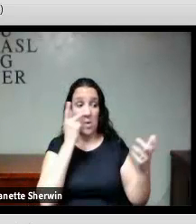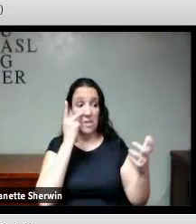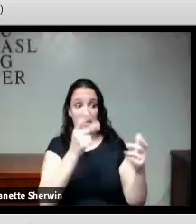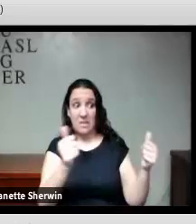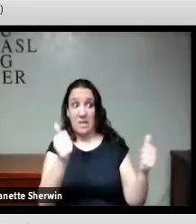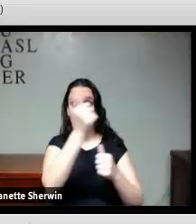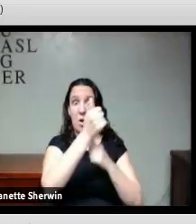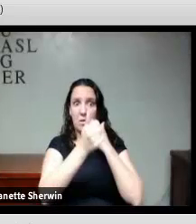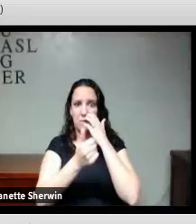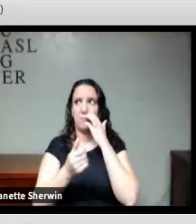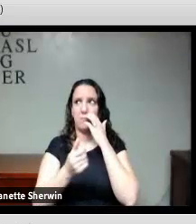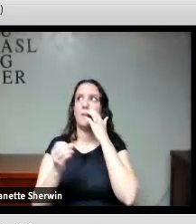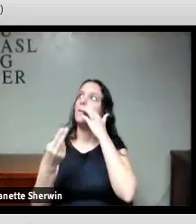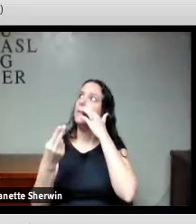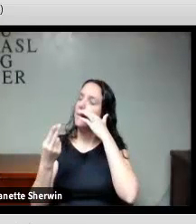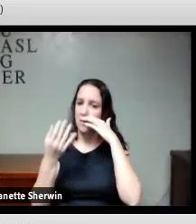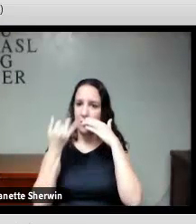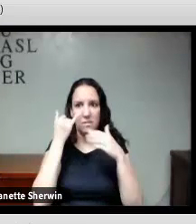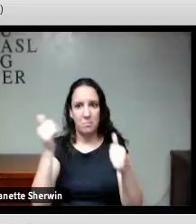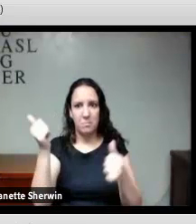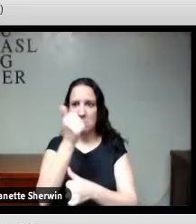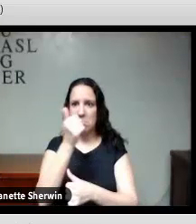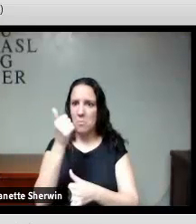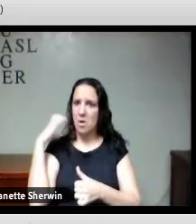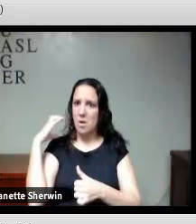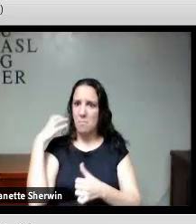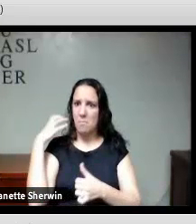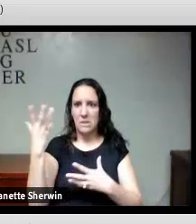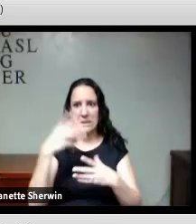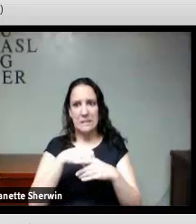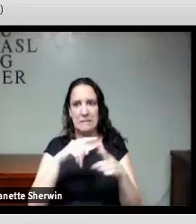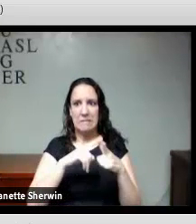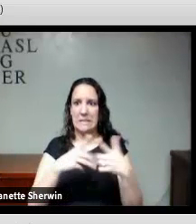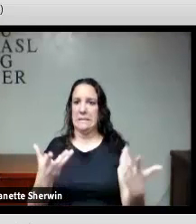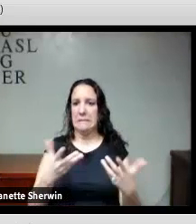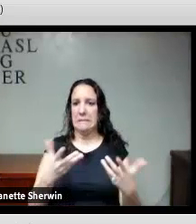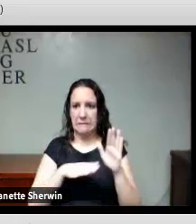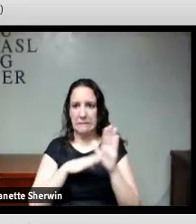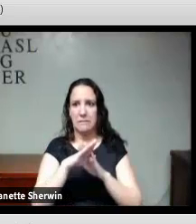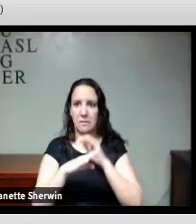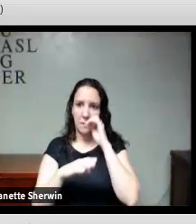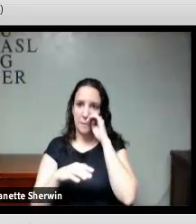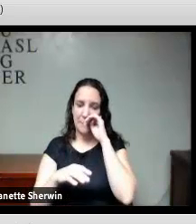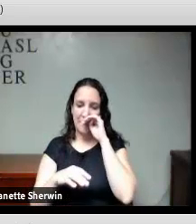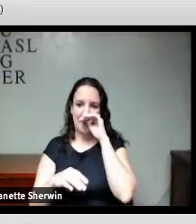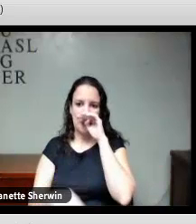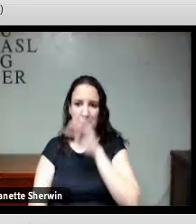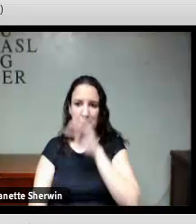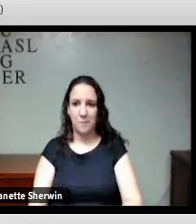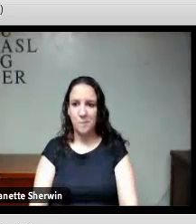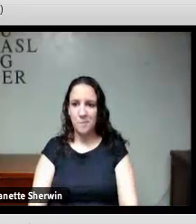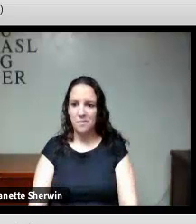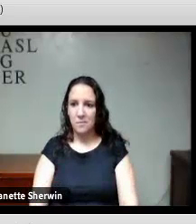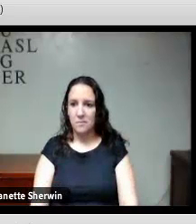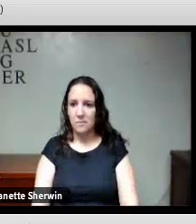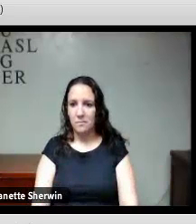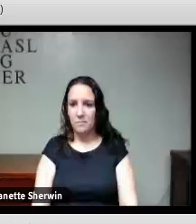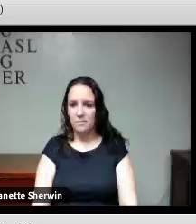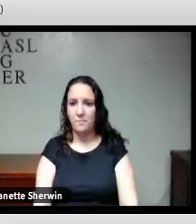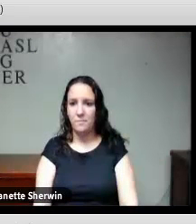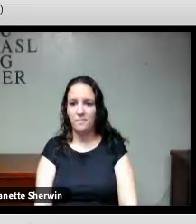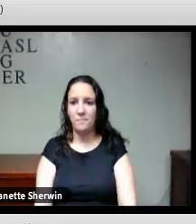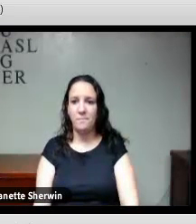uh-oh, supervisor's going to get involved. They may want to see the supervisor about the problem or turn and walk away and tell others that you were not helpful.